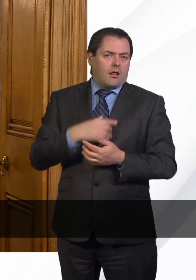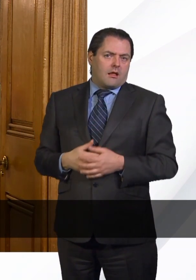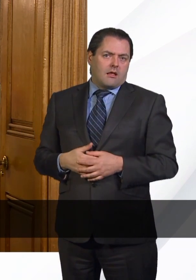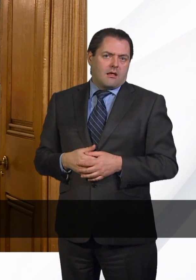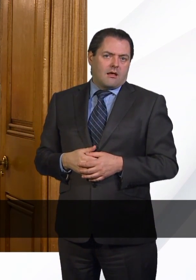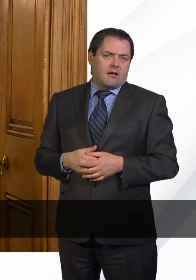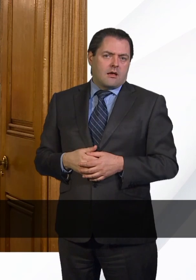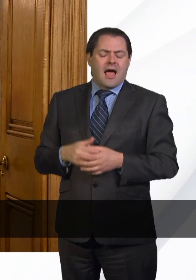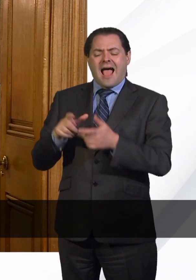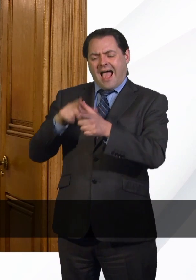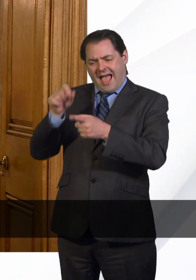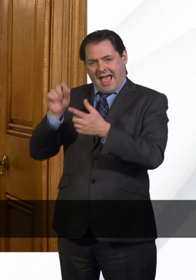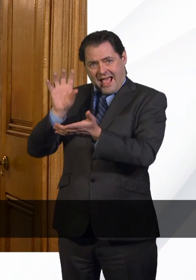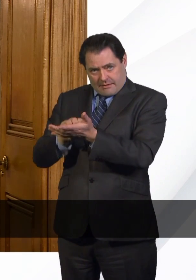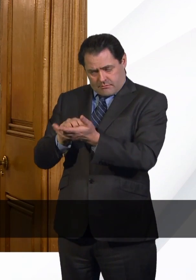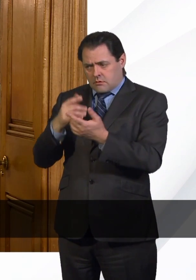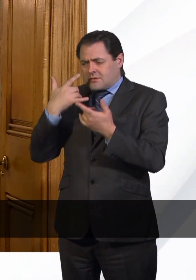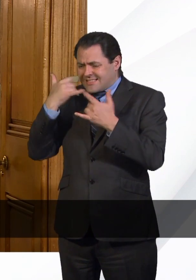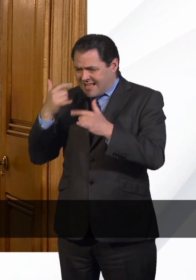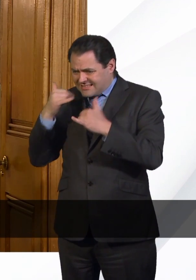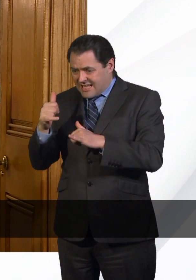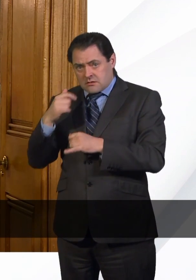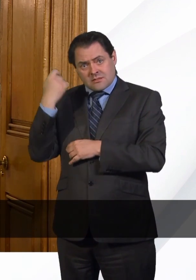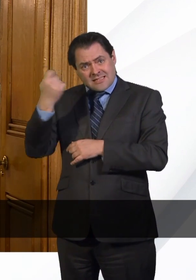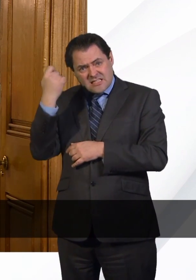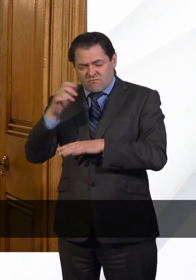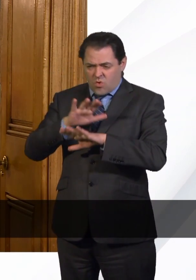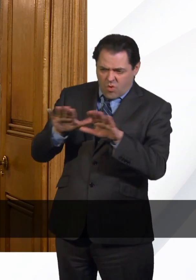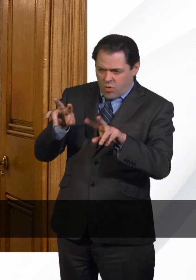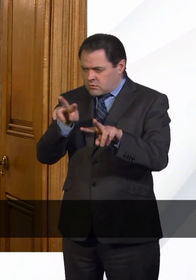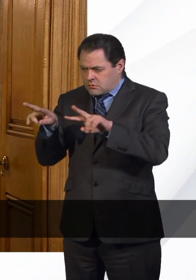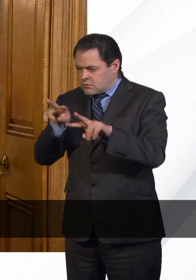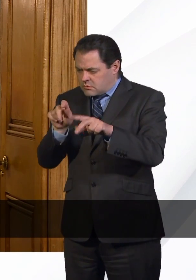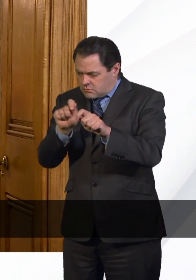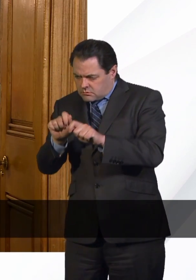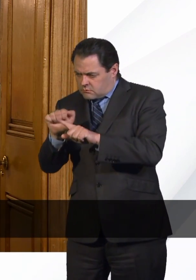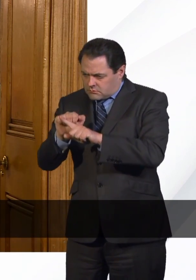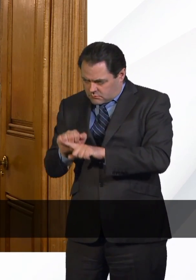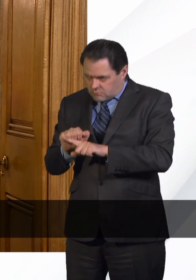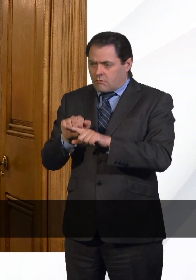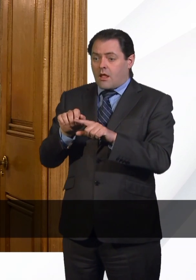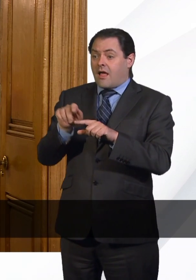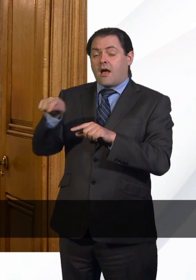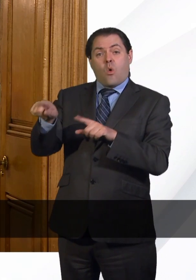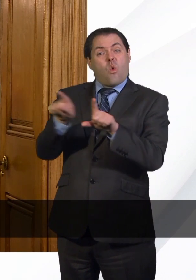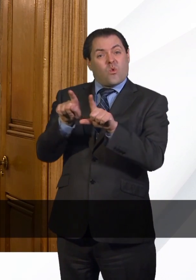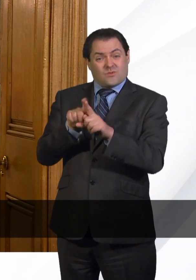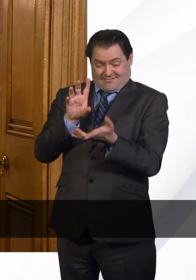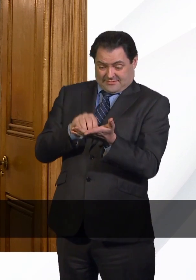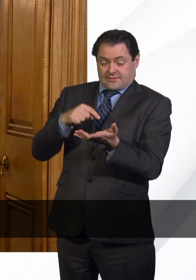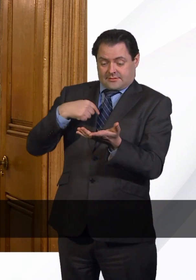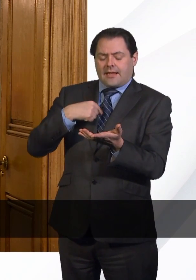app works as well as it possibly can alongside the contact tracing system. And with your help, we'll learn a